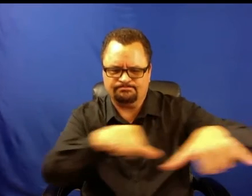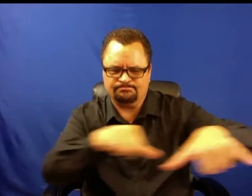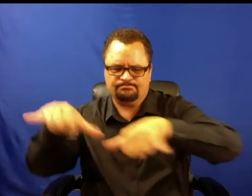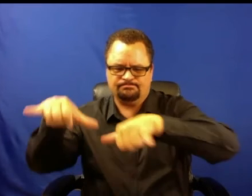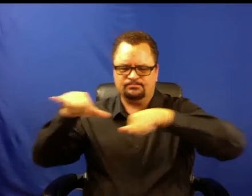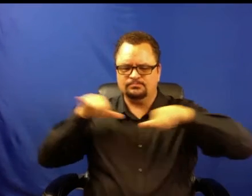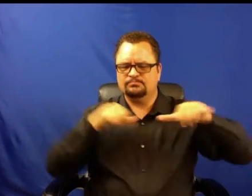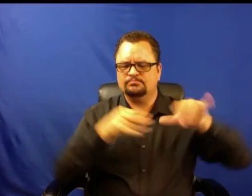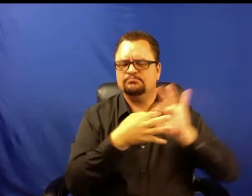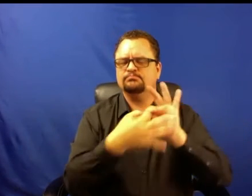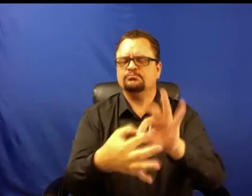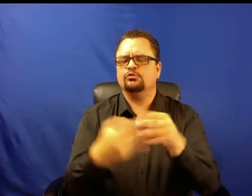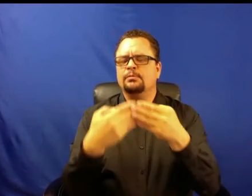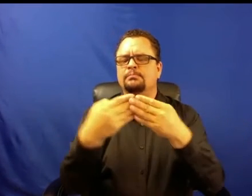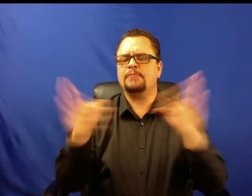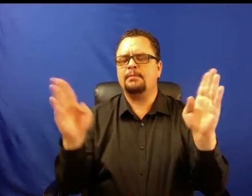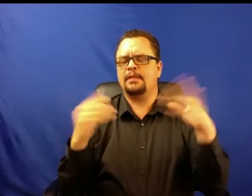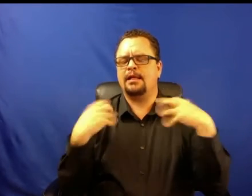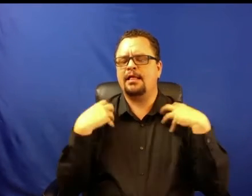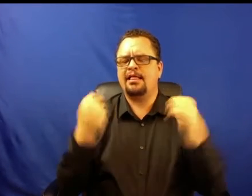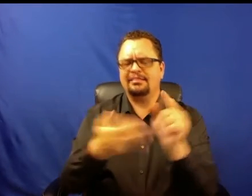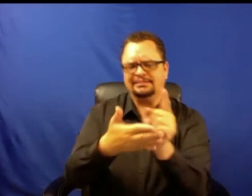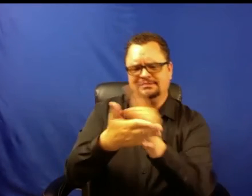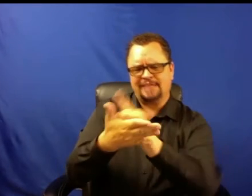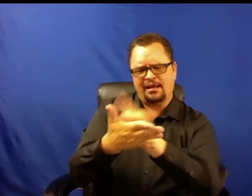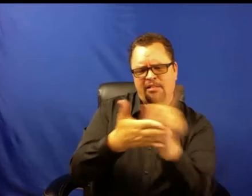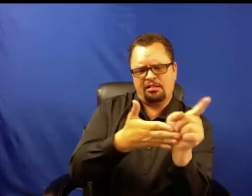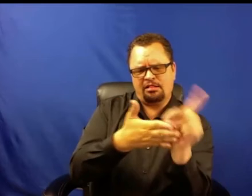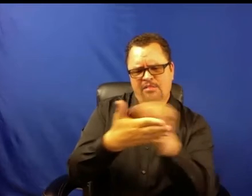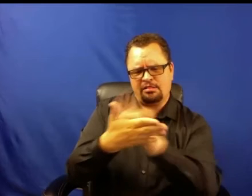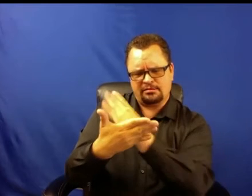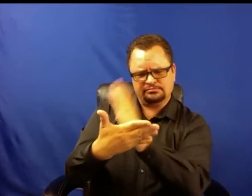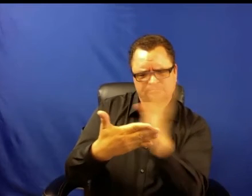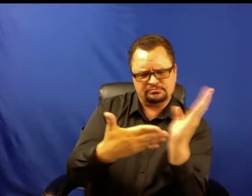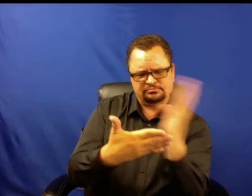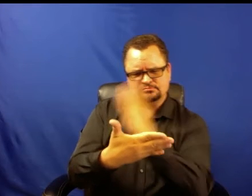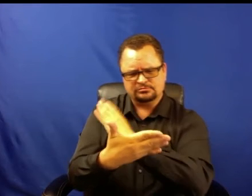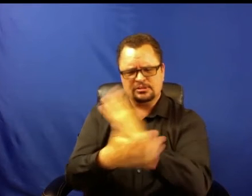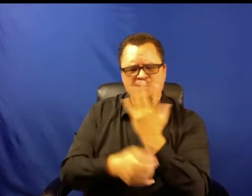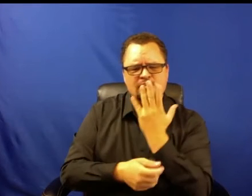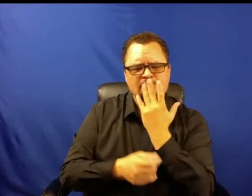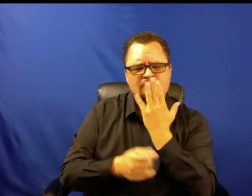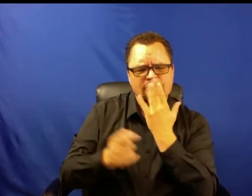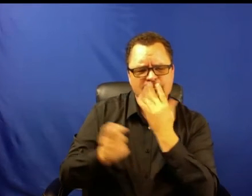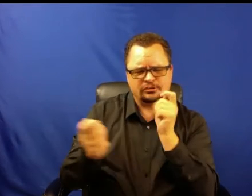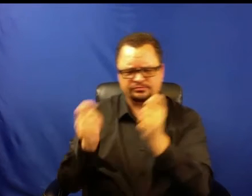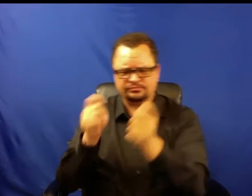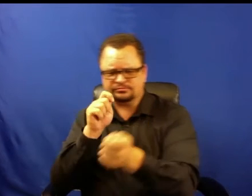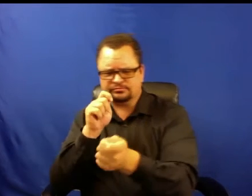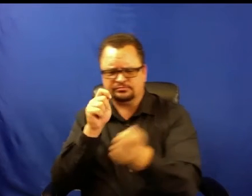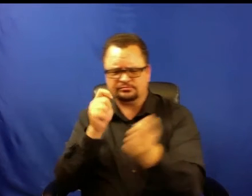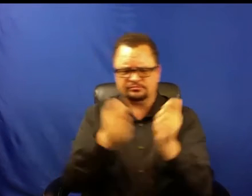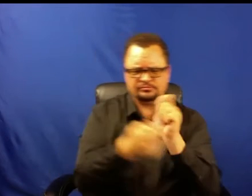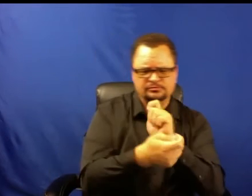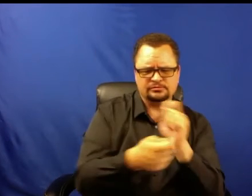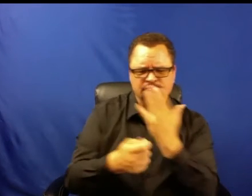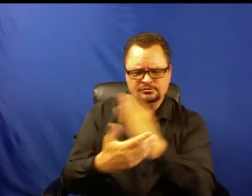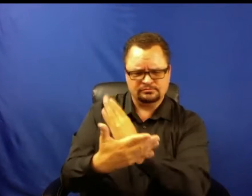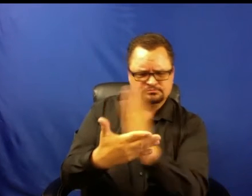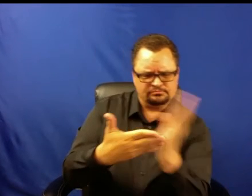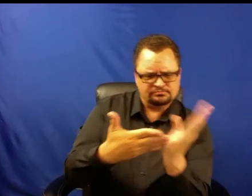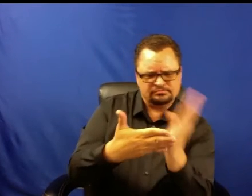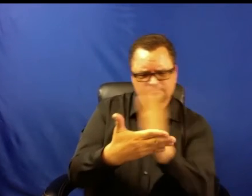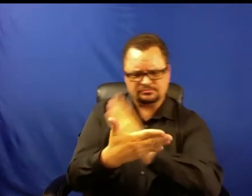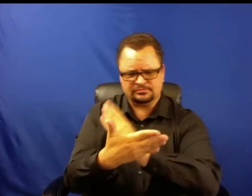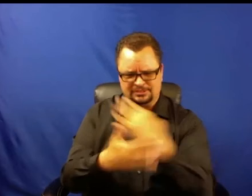the language to what they are experiencing within the facility. And you can see that our hospital capacity,